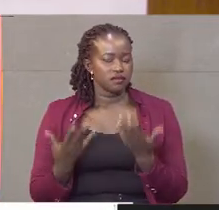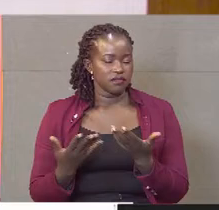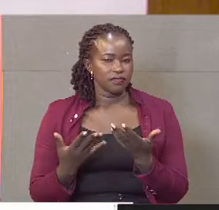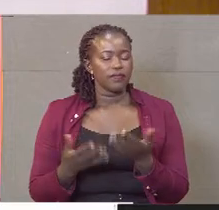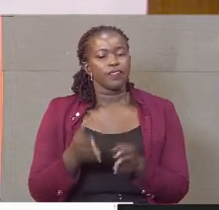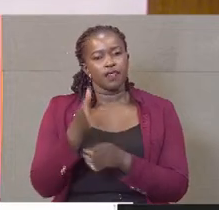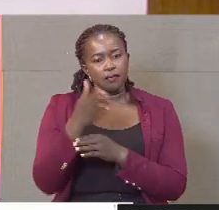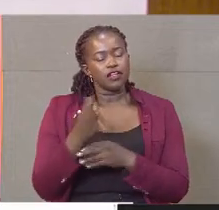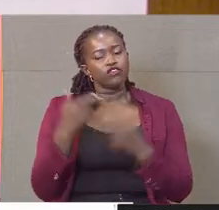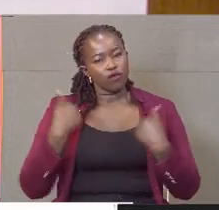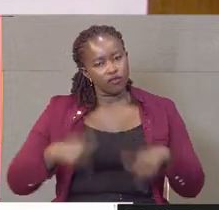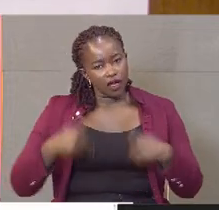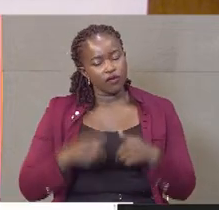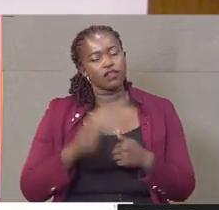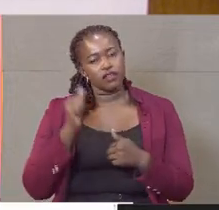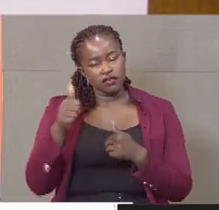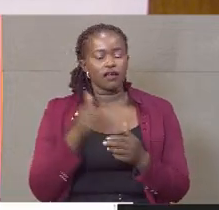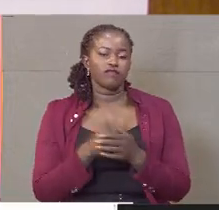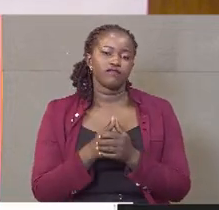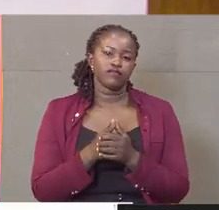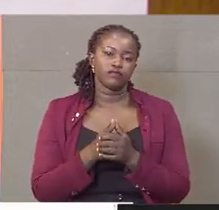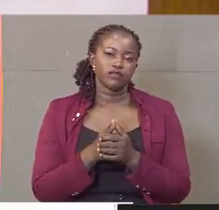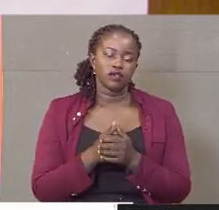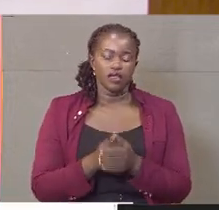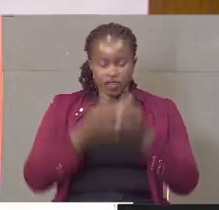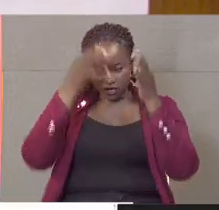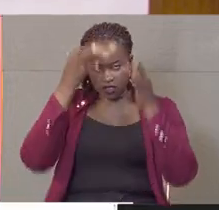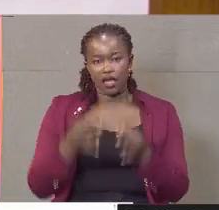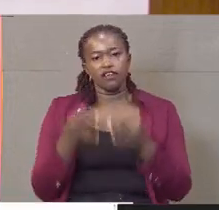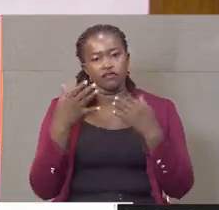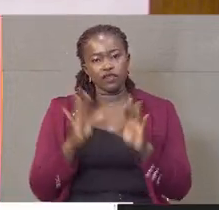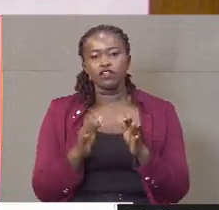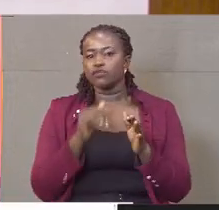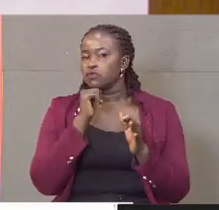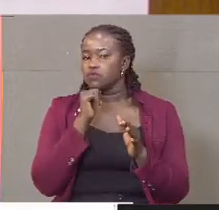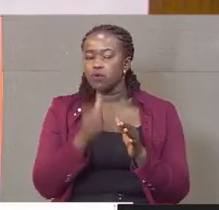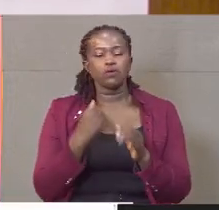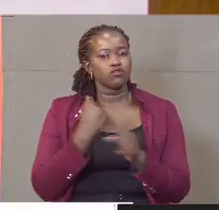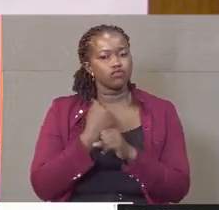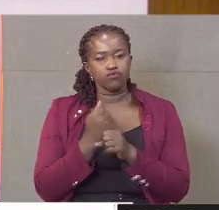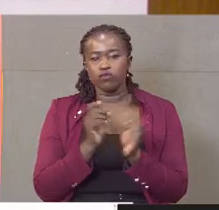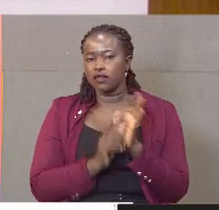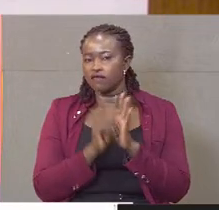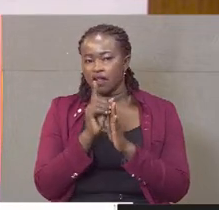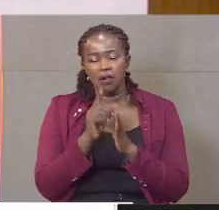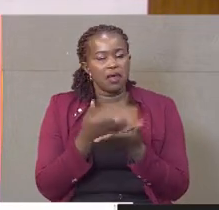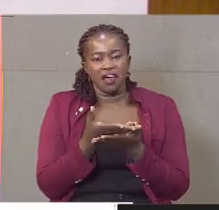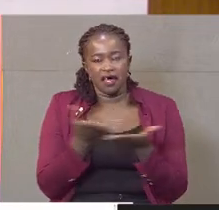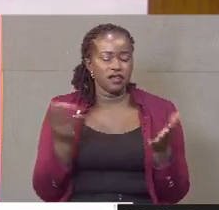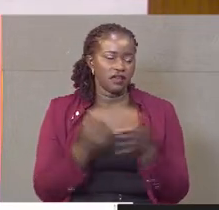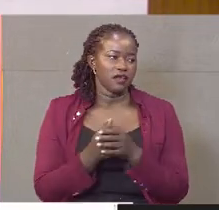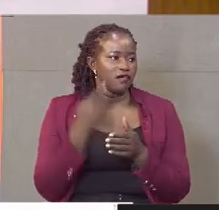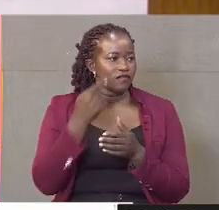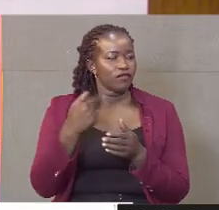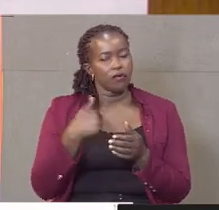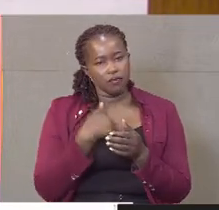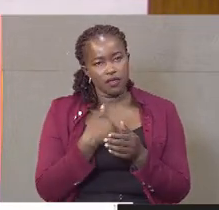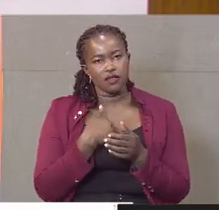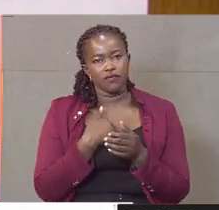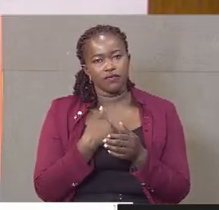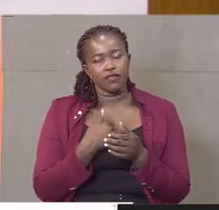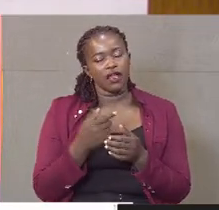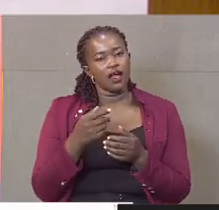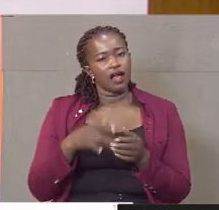Minister of Health has made a stand not to do any development, to me is a poor action